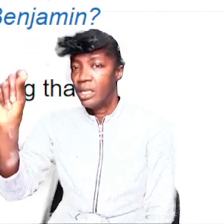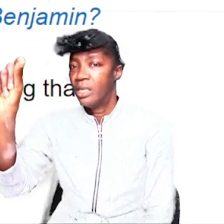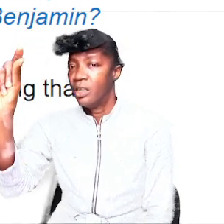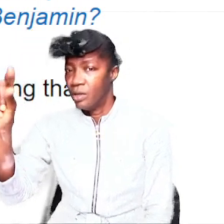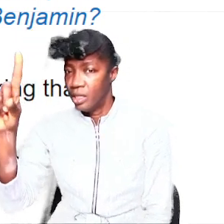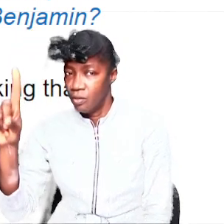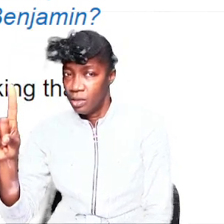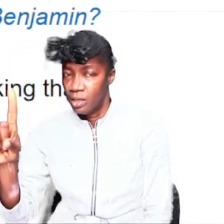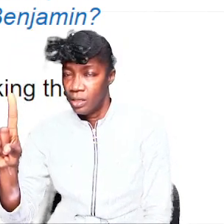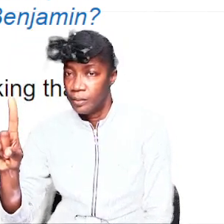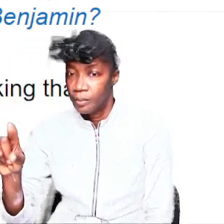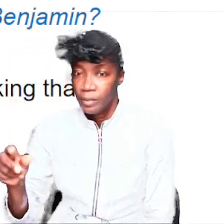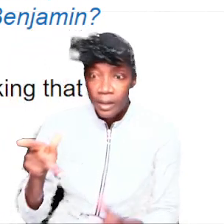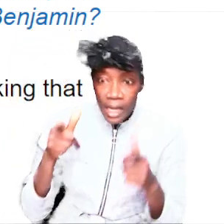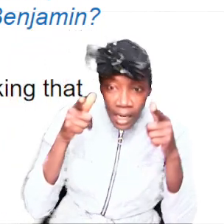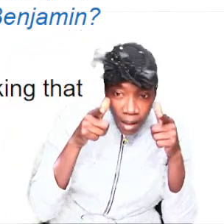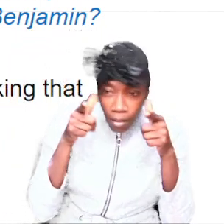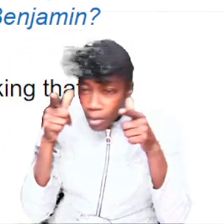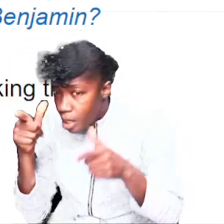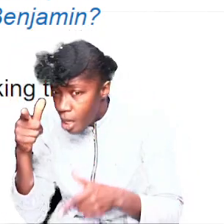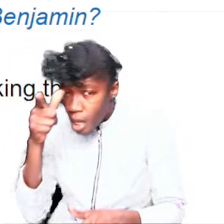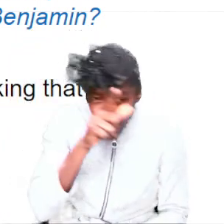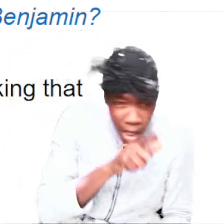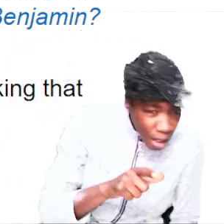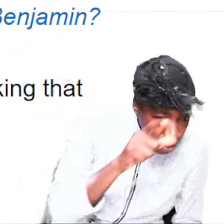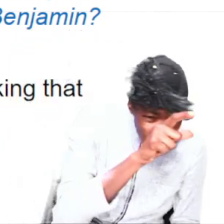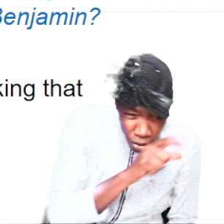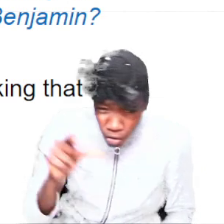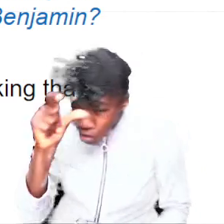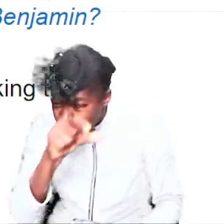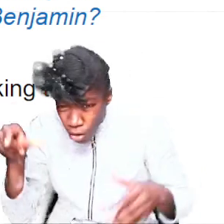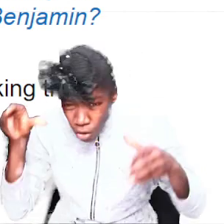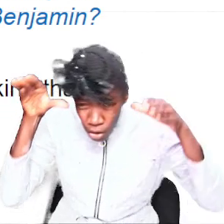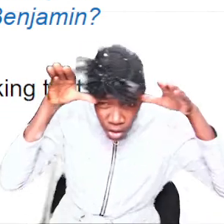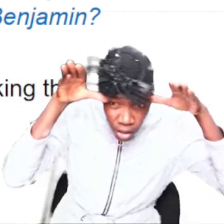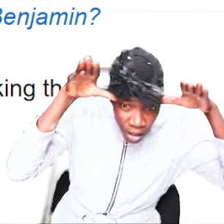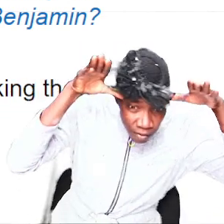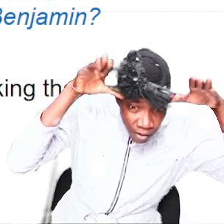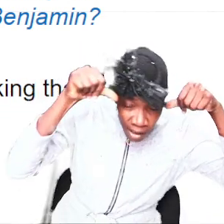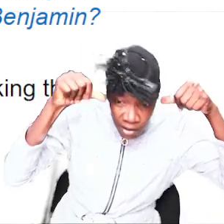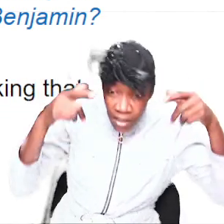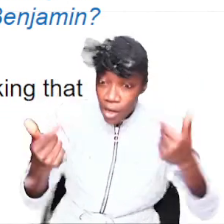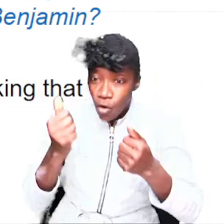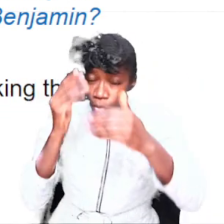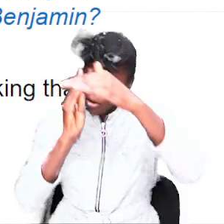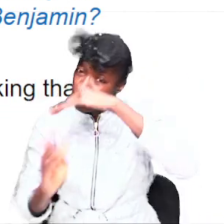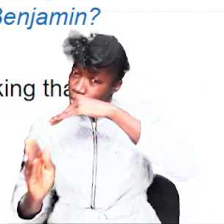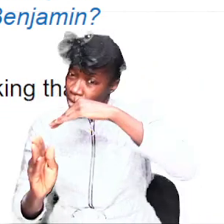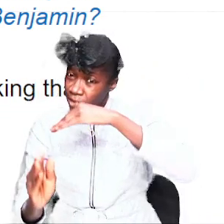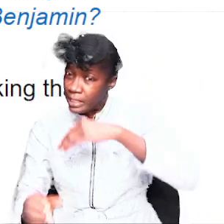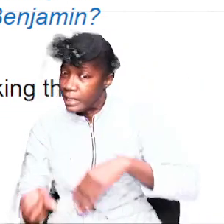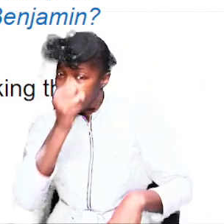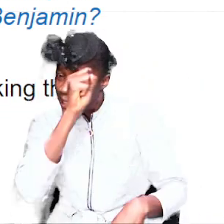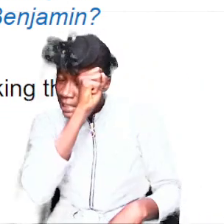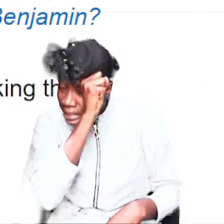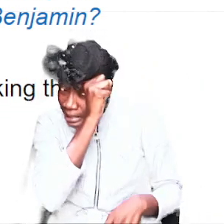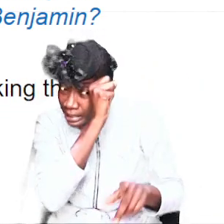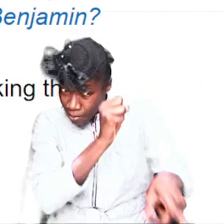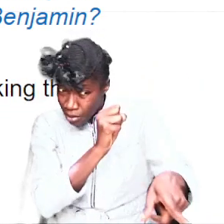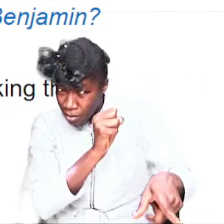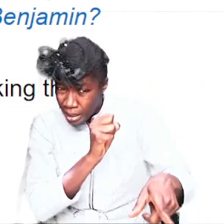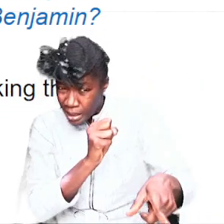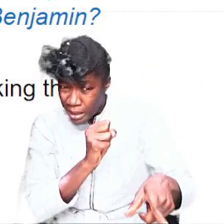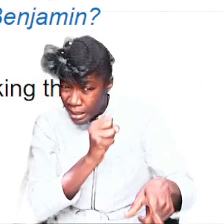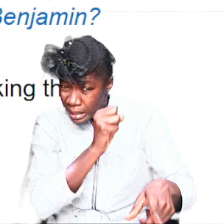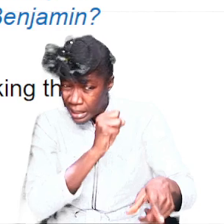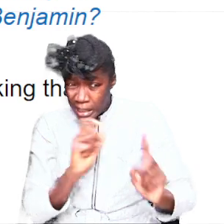the asses, right? And they came to the prophet Samuel. Samuel now began to talk to